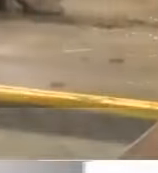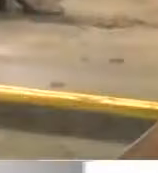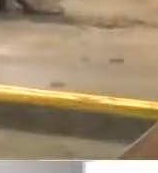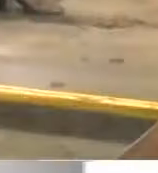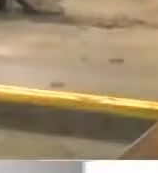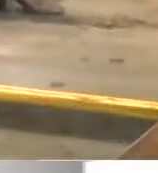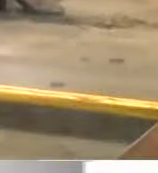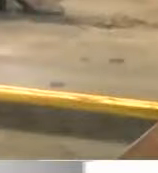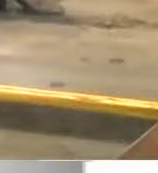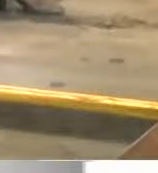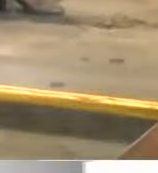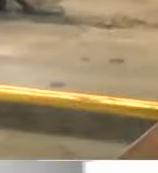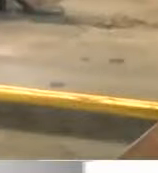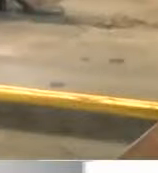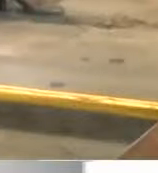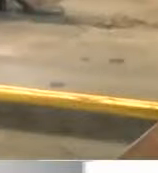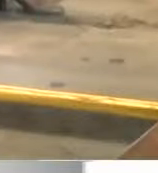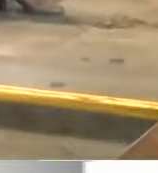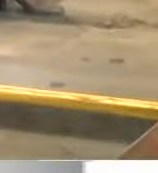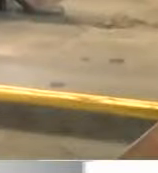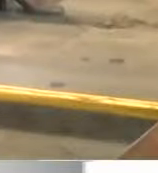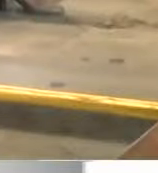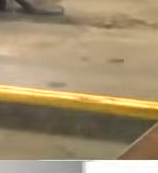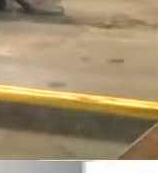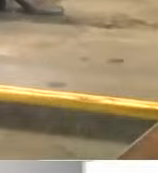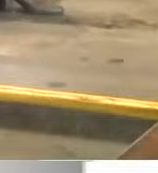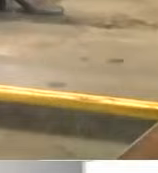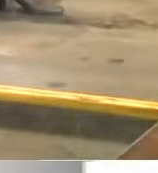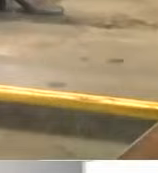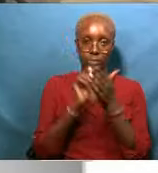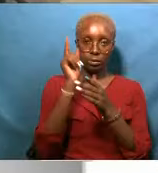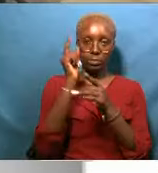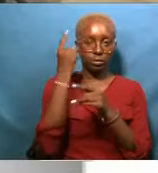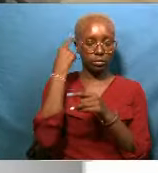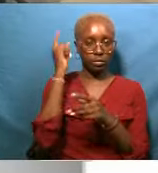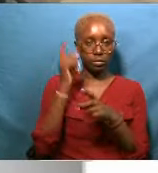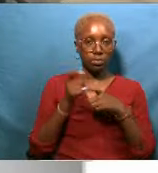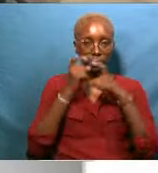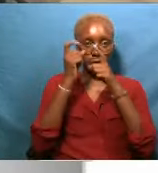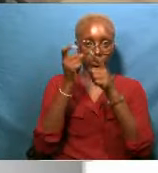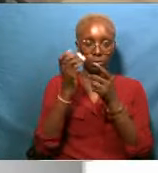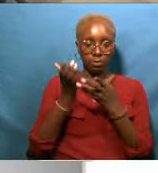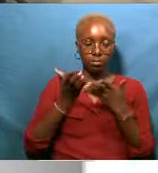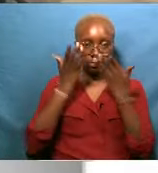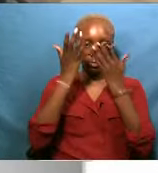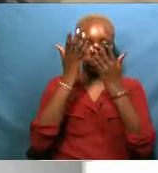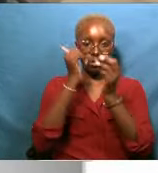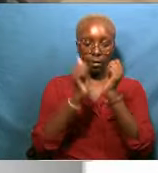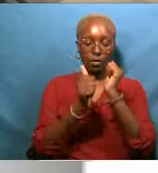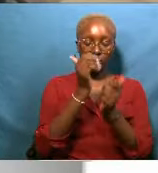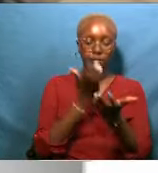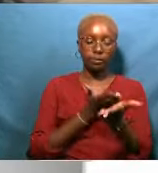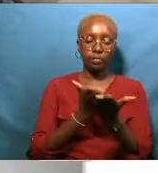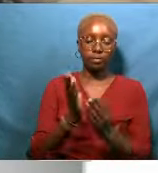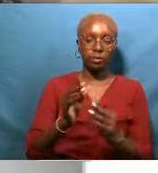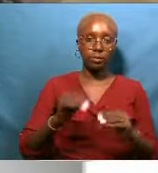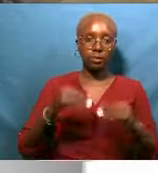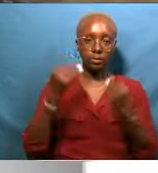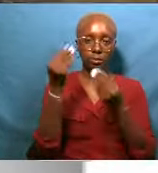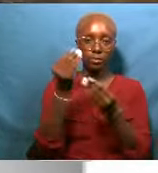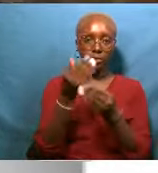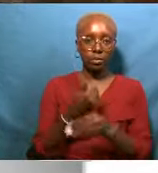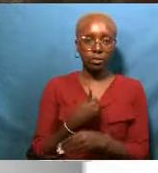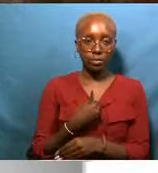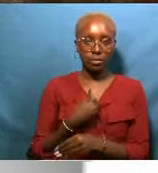The Lord, we thank you and we praise you for these tithes, gifts, and offerings your servants have given unto the Lord as their act of worship